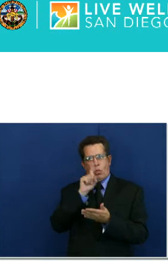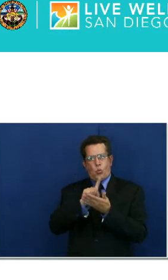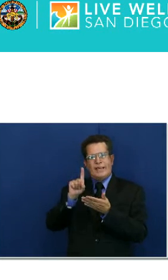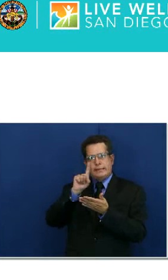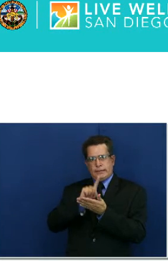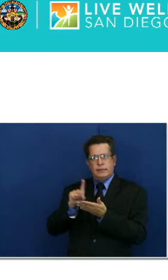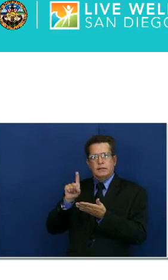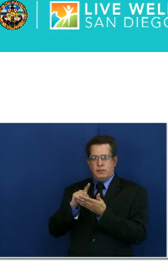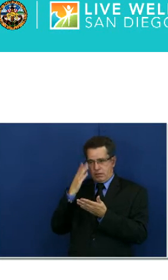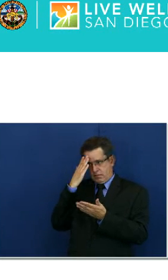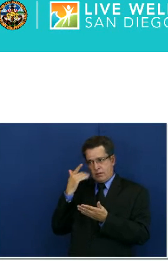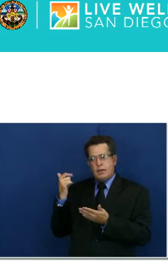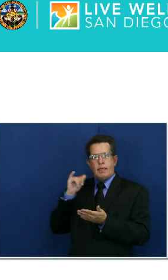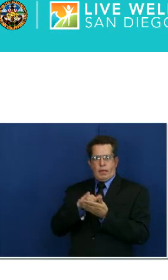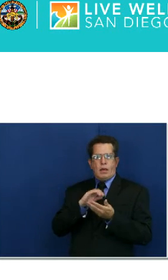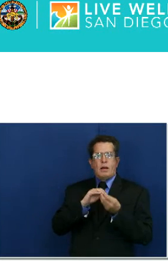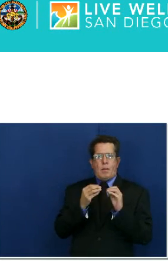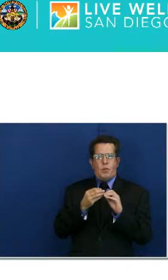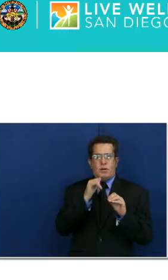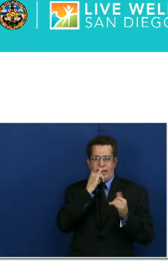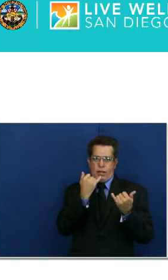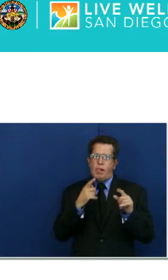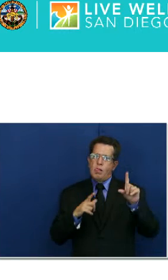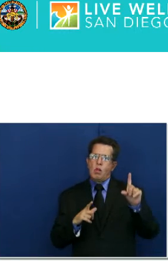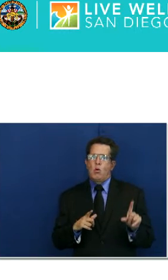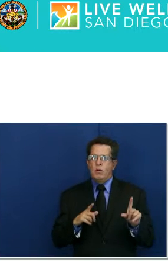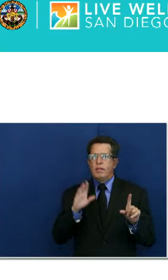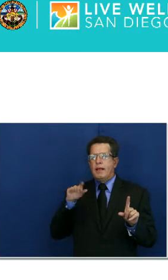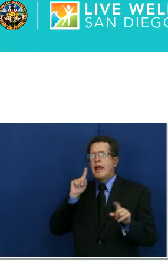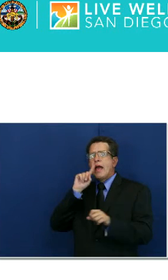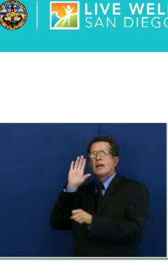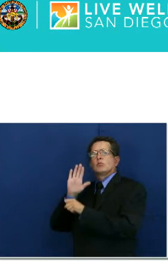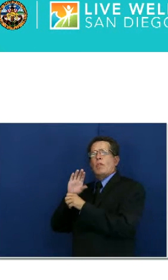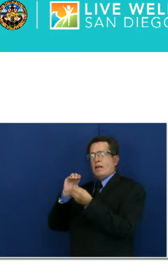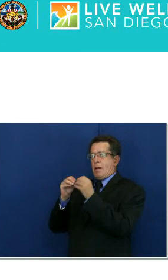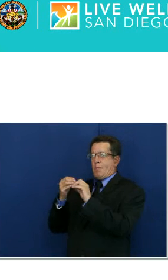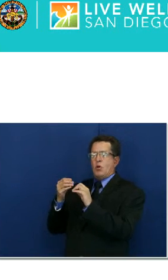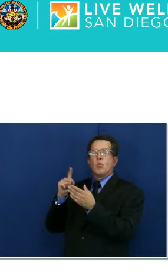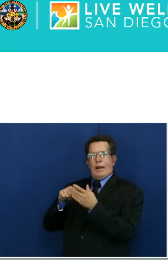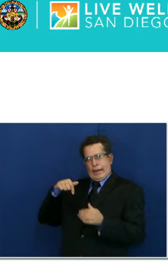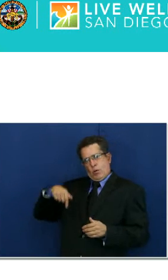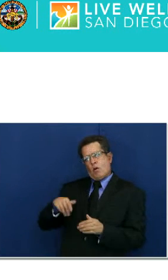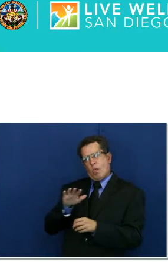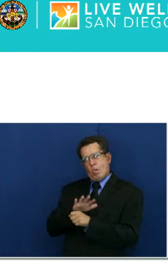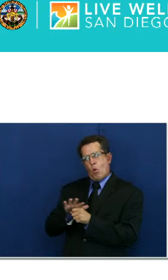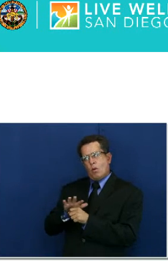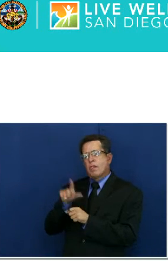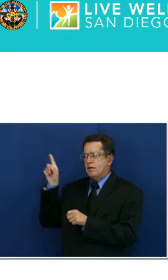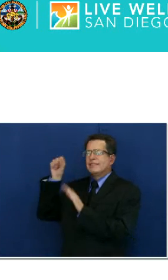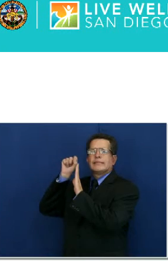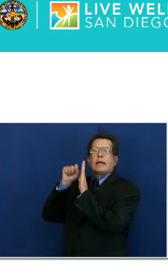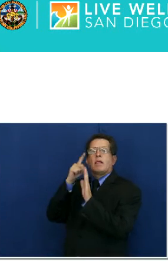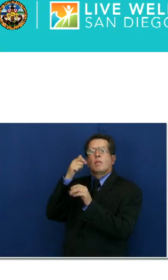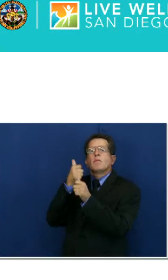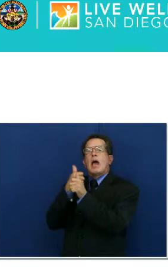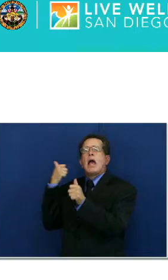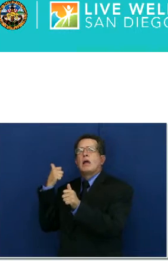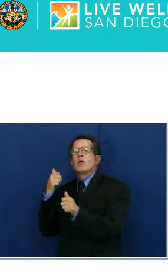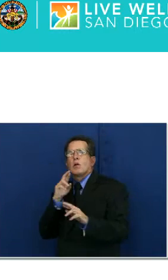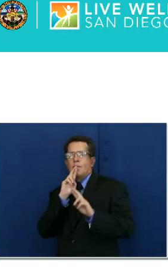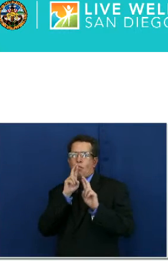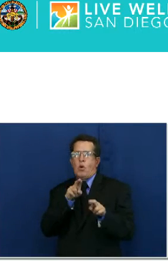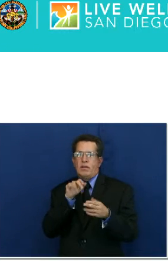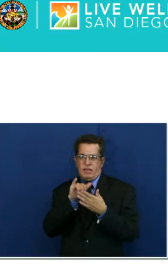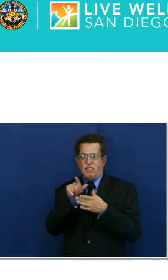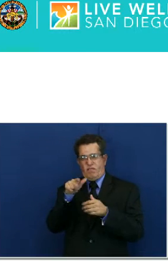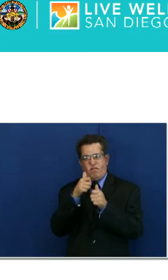due to COVID-19 is lower than the actual number identified locally. And also, this is as of September